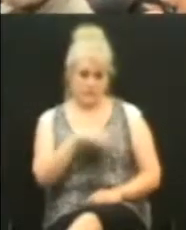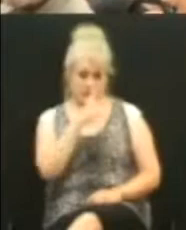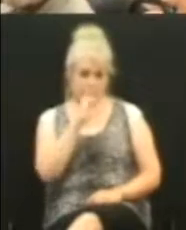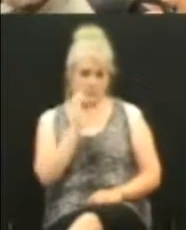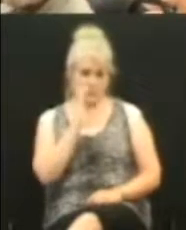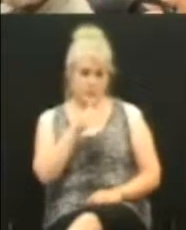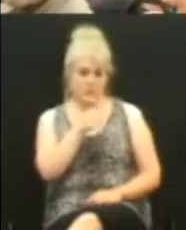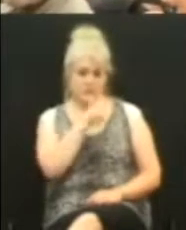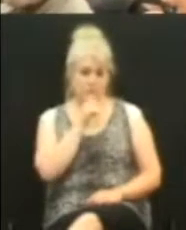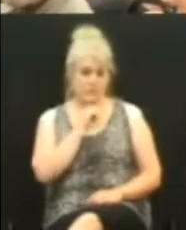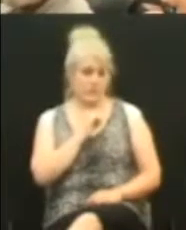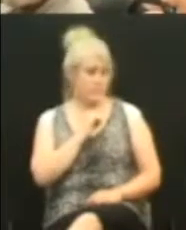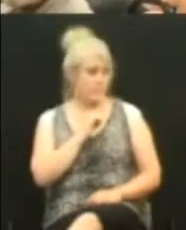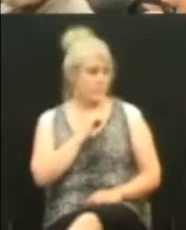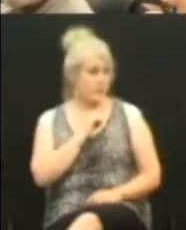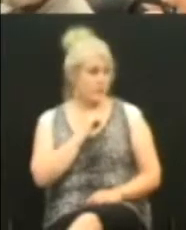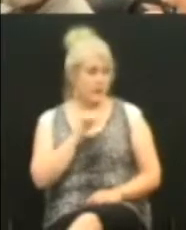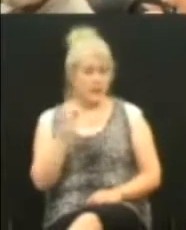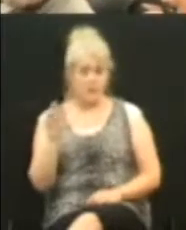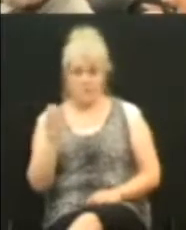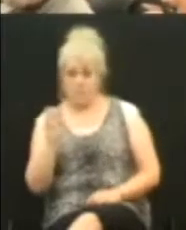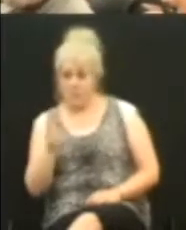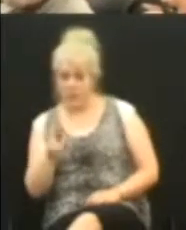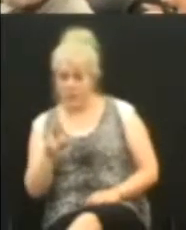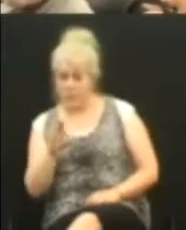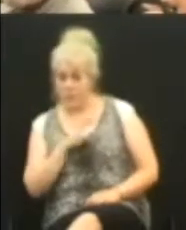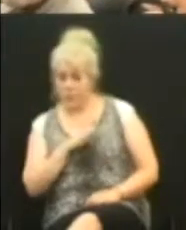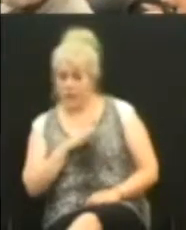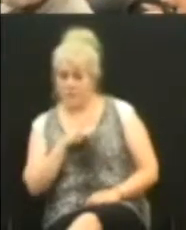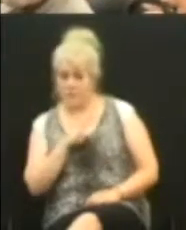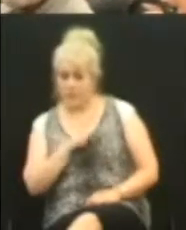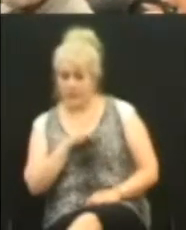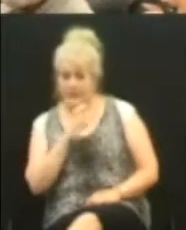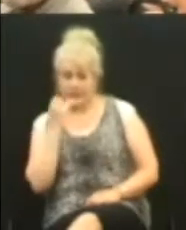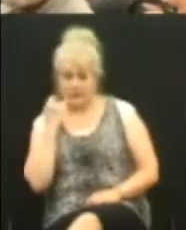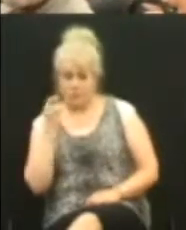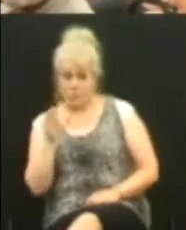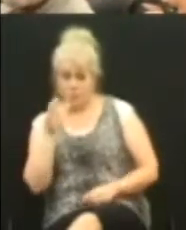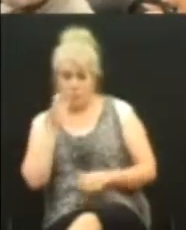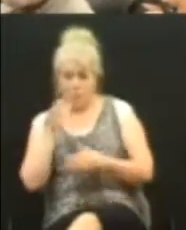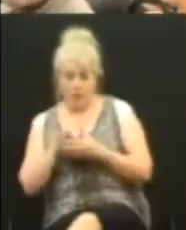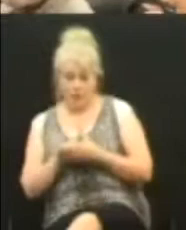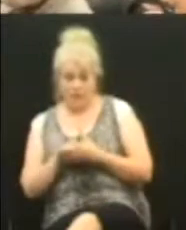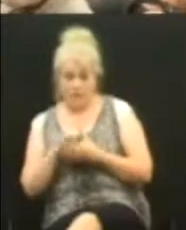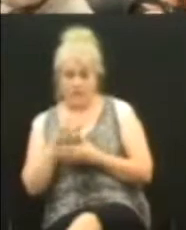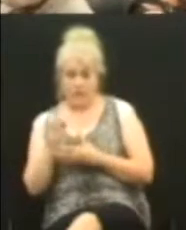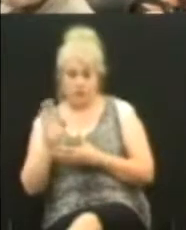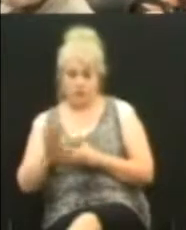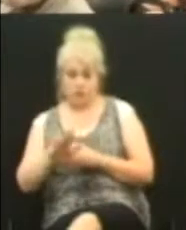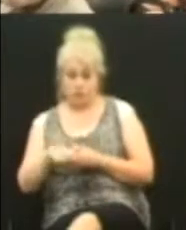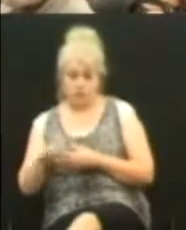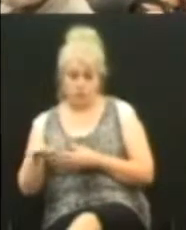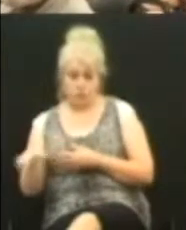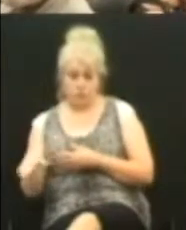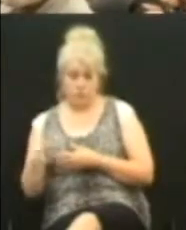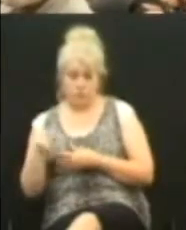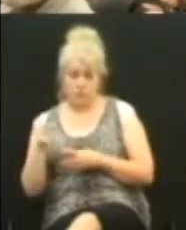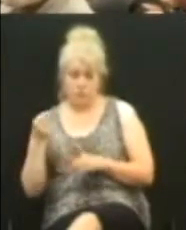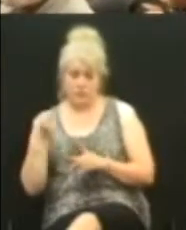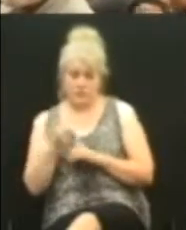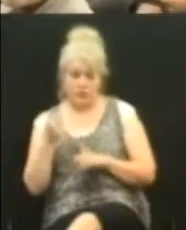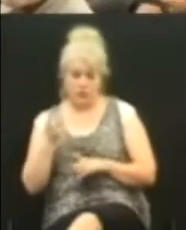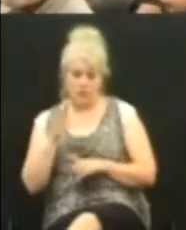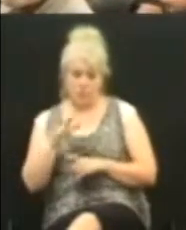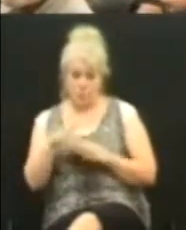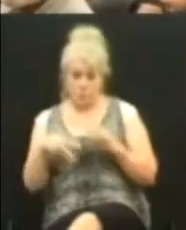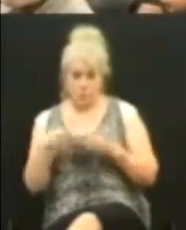years. Mayor Brian Blad, I'm sure if your wife Laura and your children Ben, Jade, Jordan, and Bryson were to come down with any of these, your world would